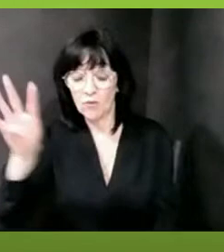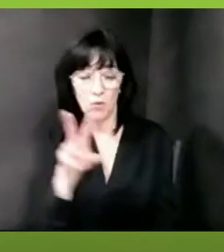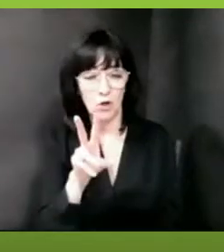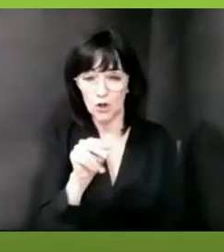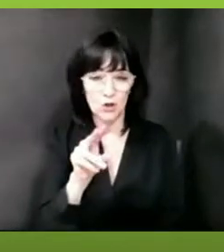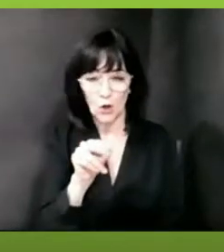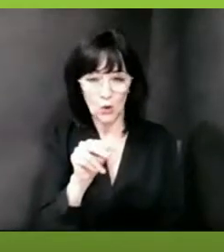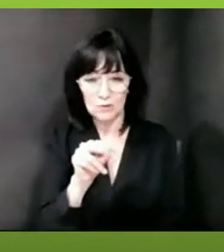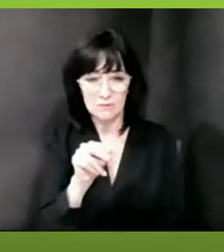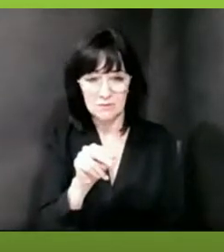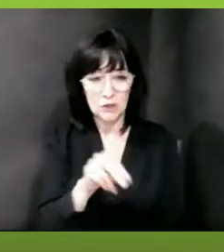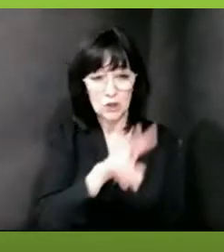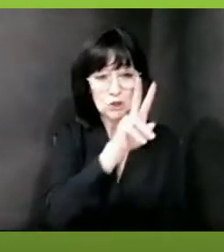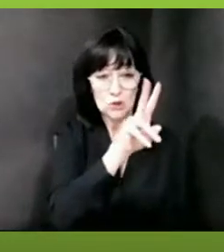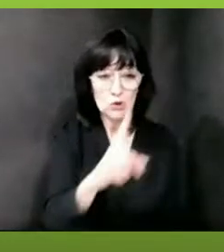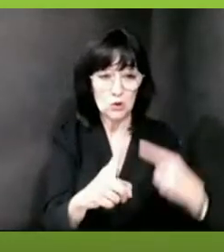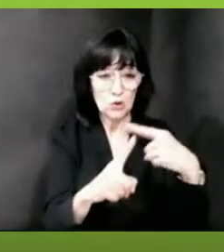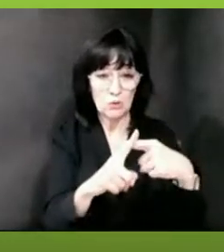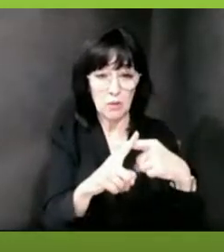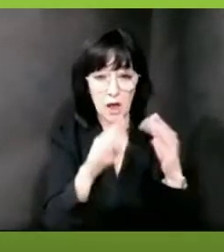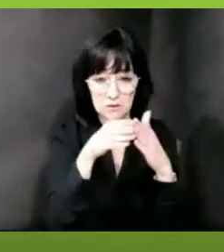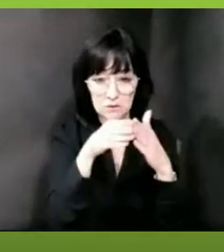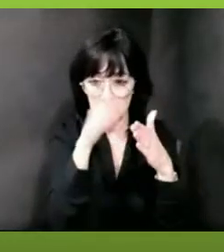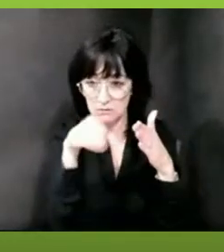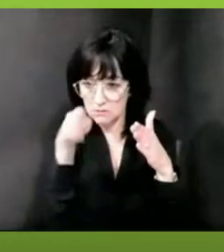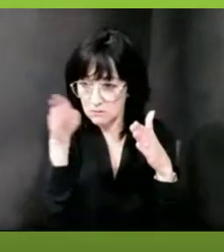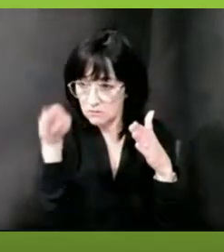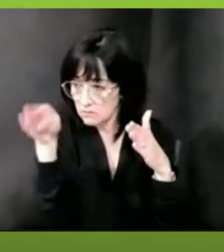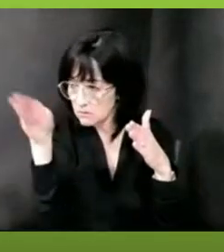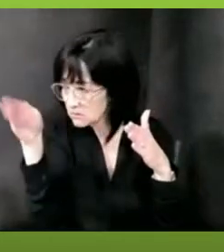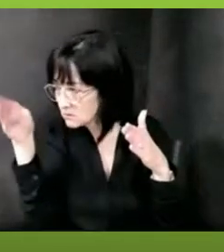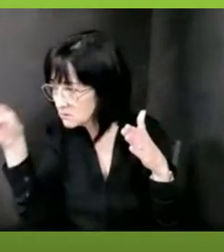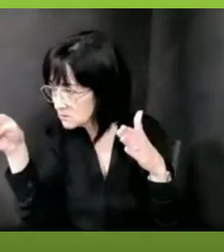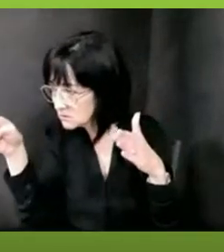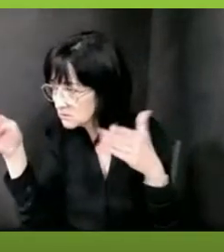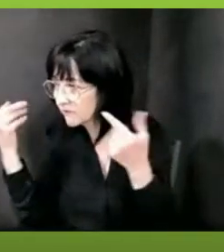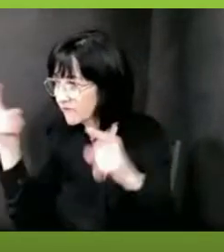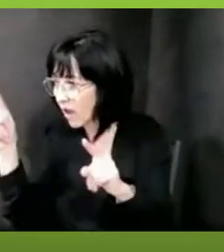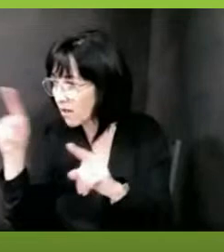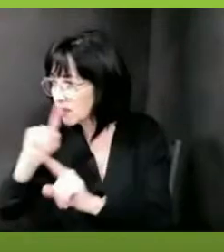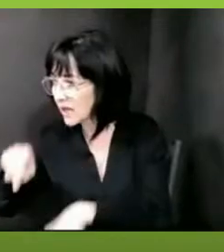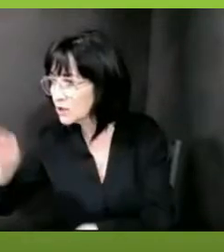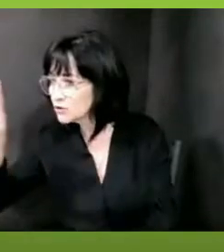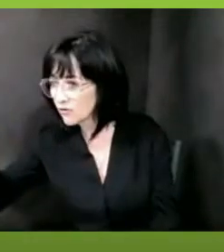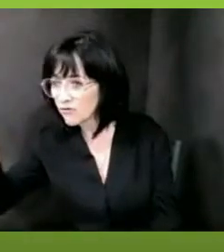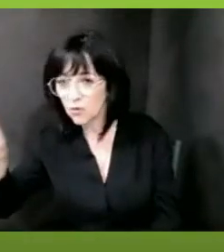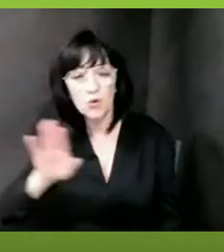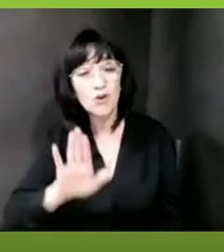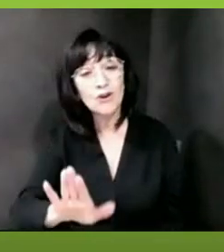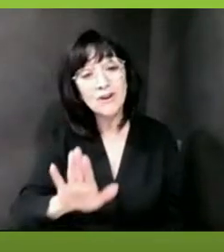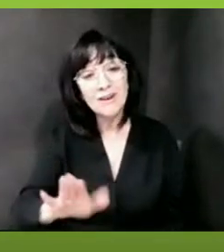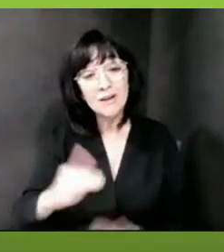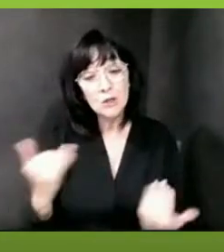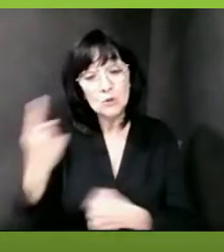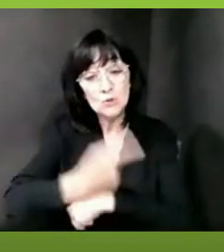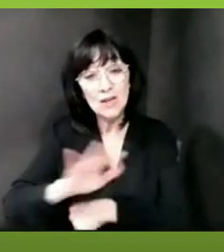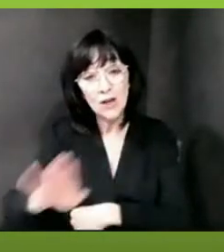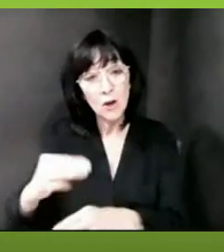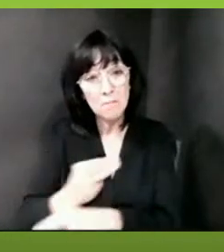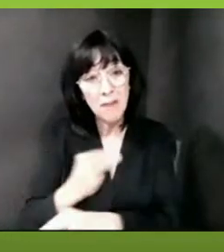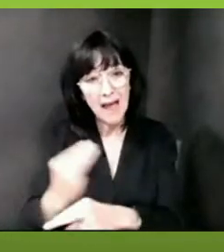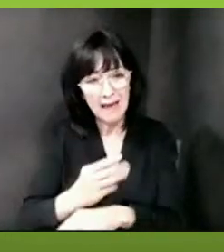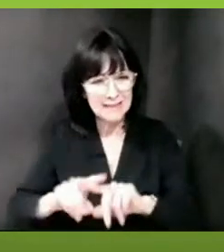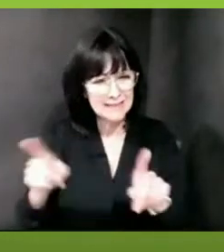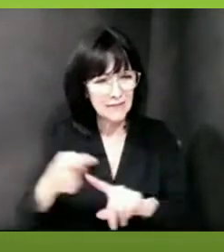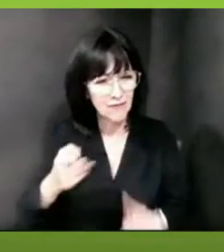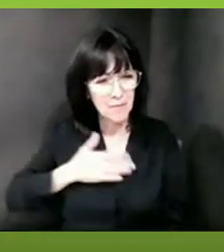I know I didn't learn that way. And a lot of other parents didn't learn that way. But our kids did learn that way. So when we're trying to help them at home, there's